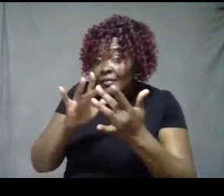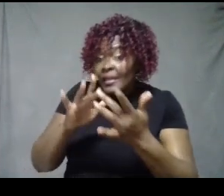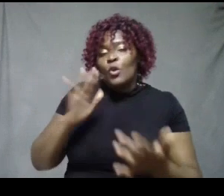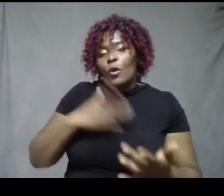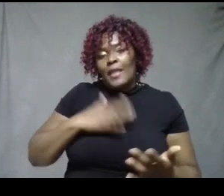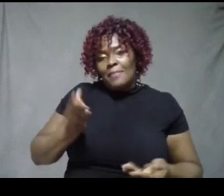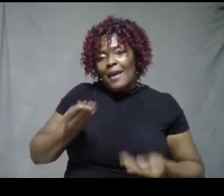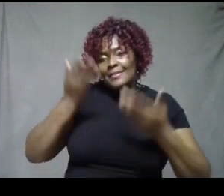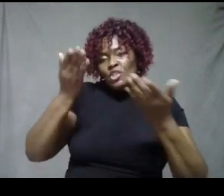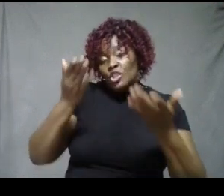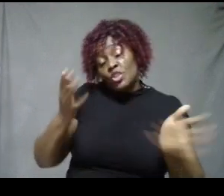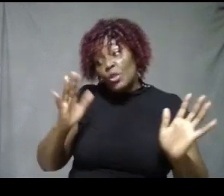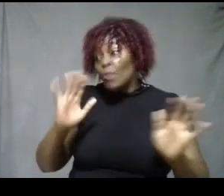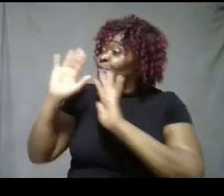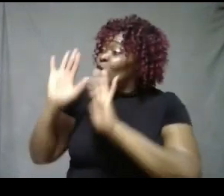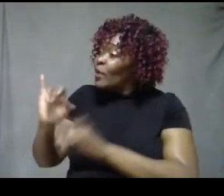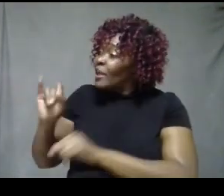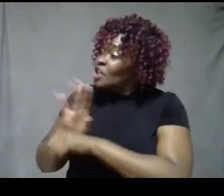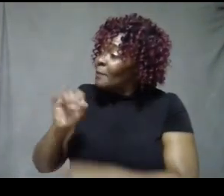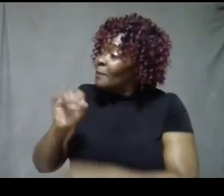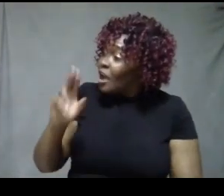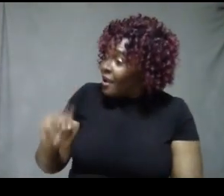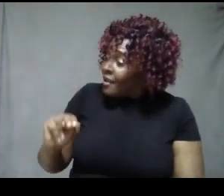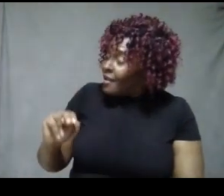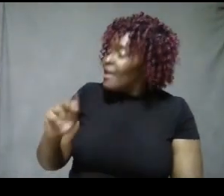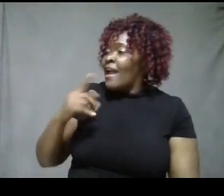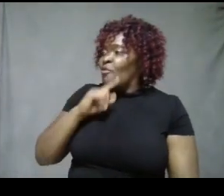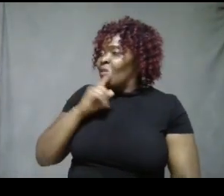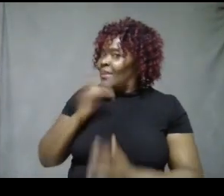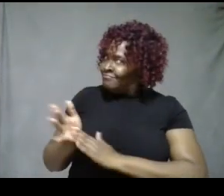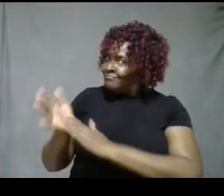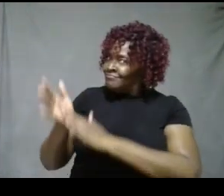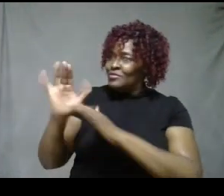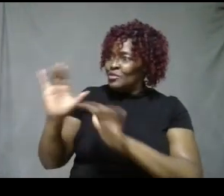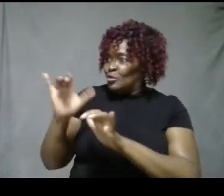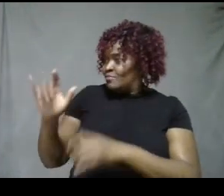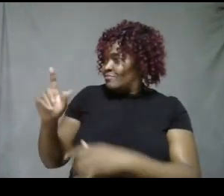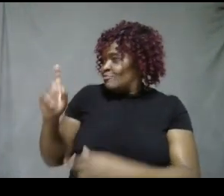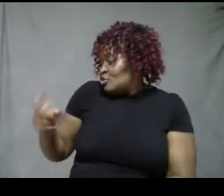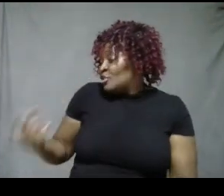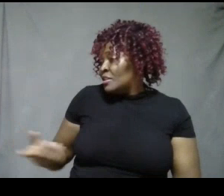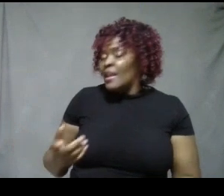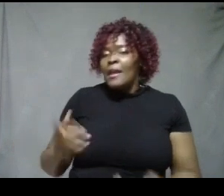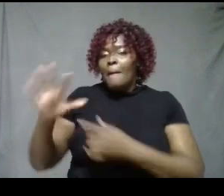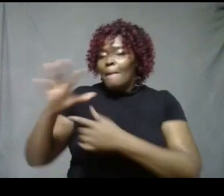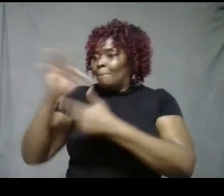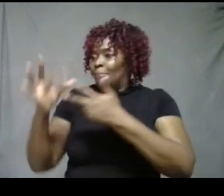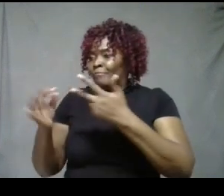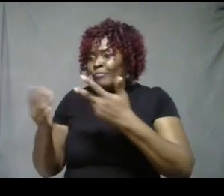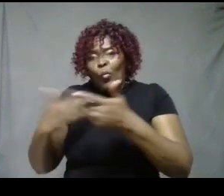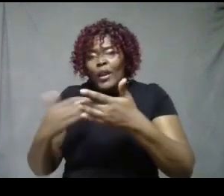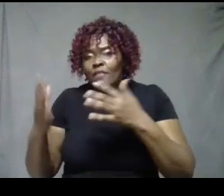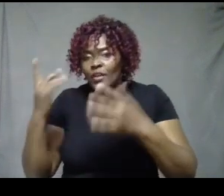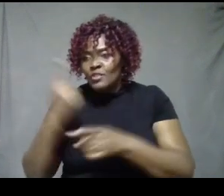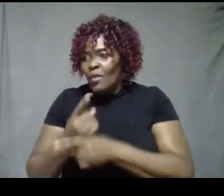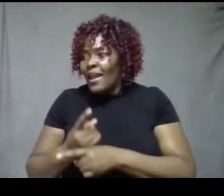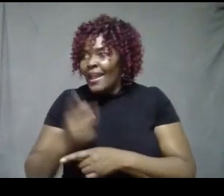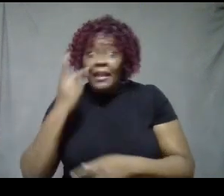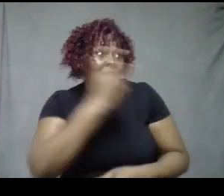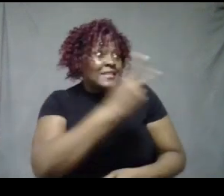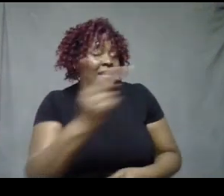I believe in, you know, saying good things when you deserve it. Great job. You know, pick whatever one's the right one and let's see these people get their money. Thank you.